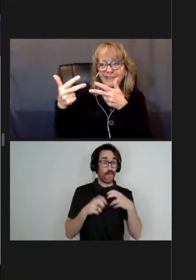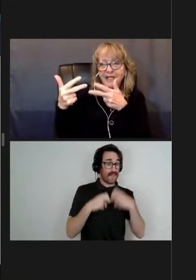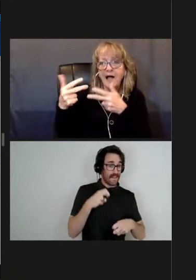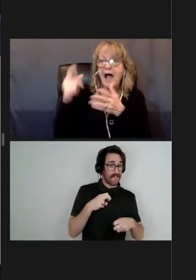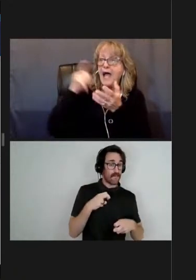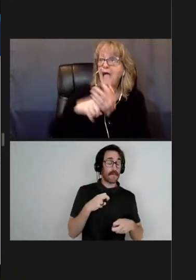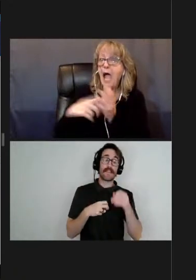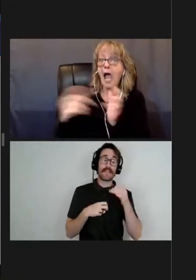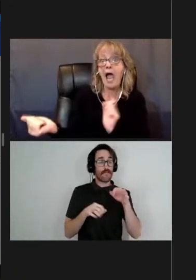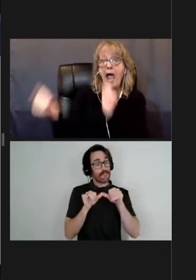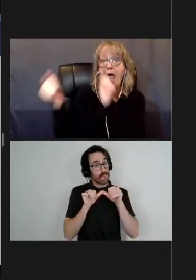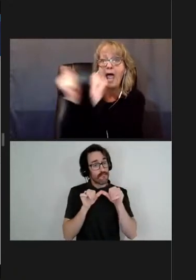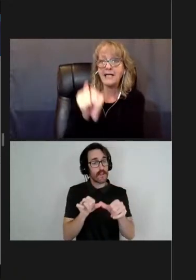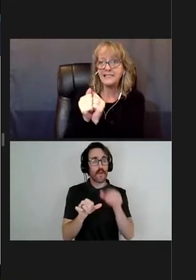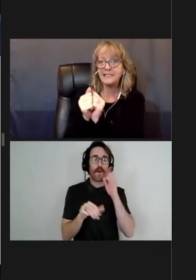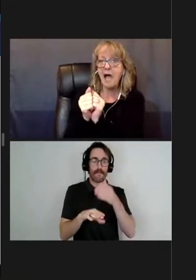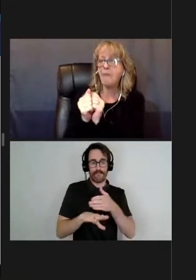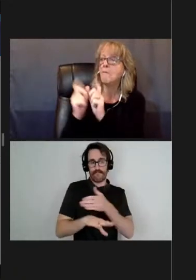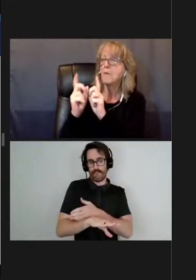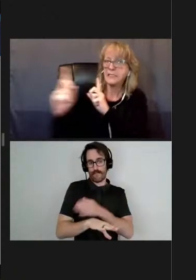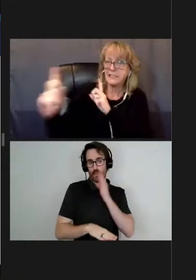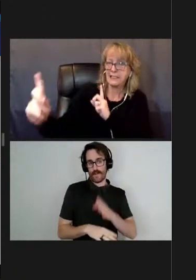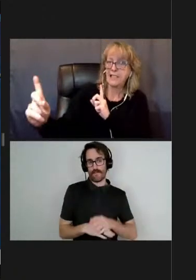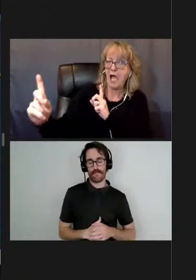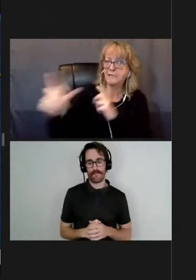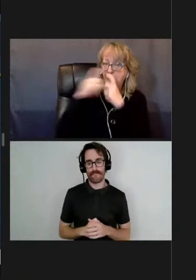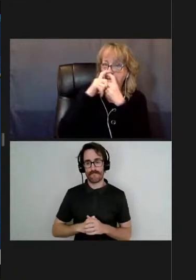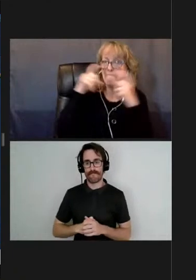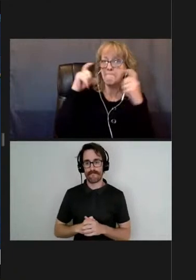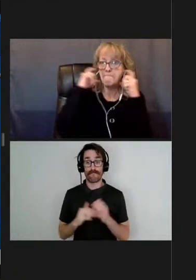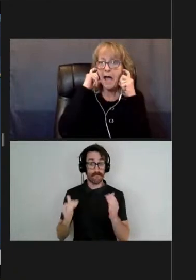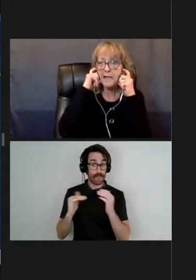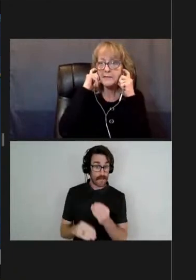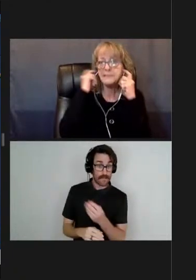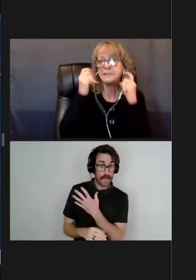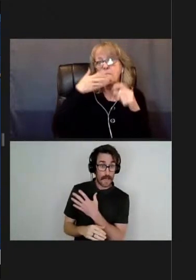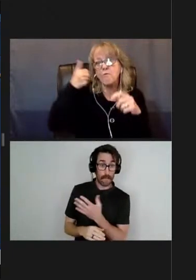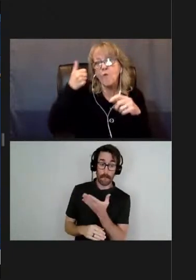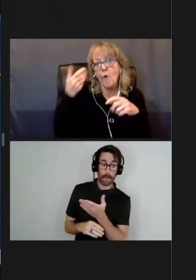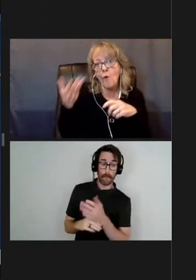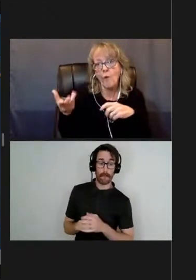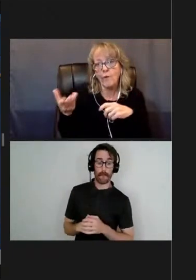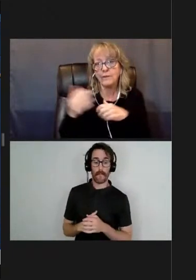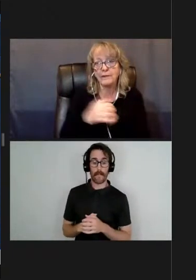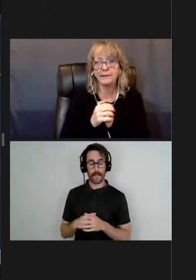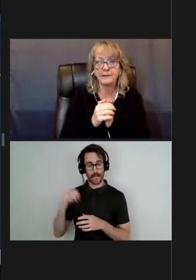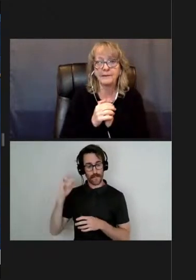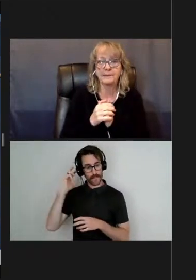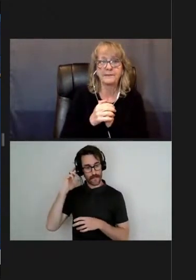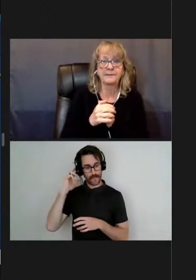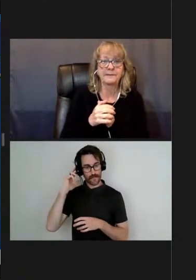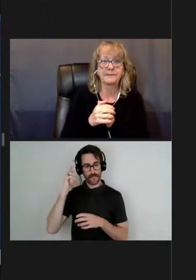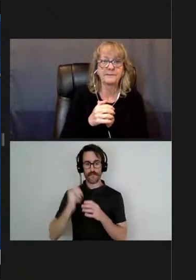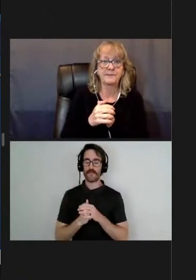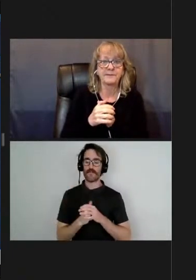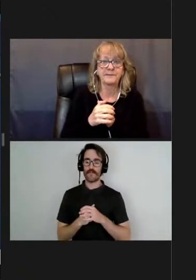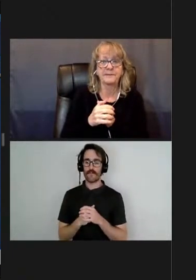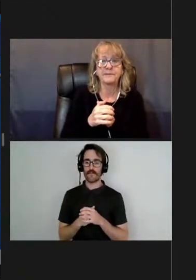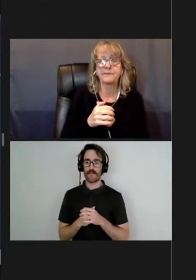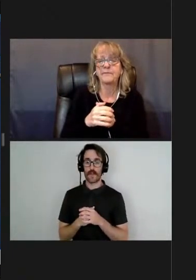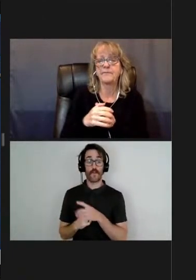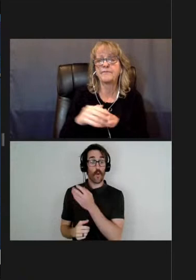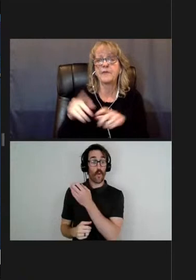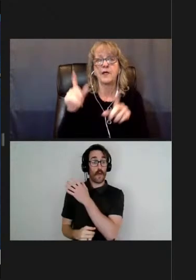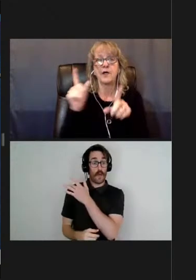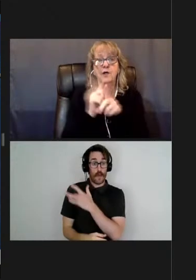transmission. If I could have the next slide, please. In addition to the provincial orders, we are looking here